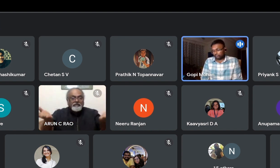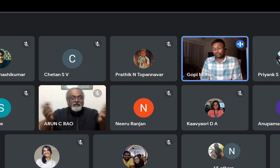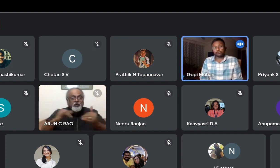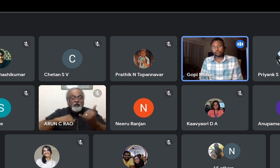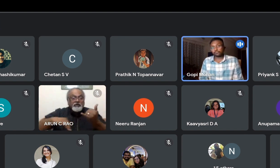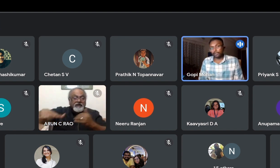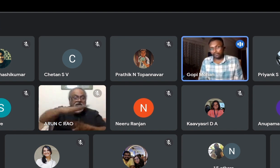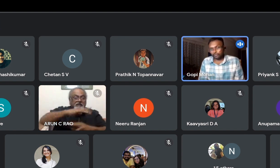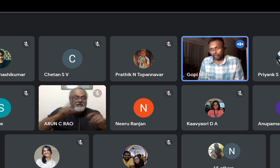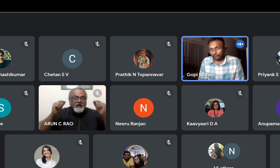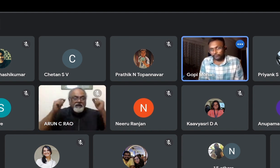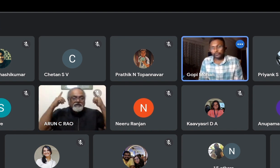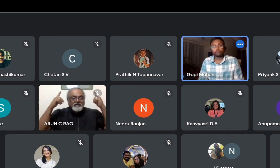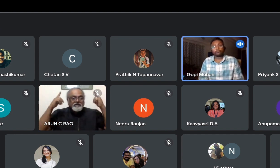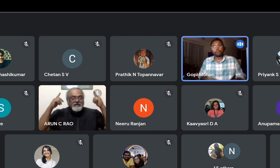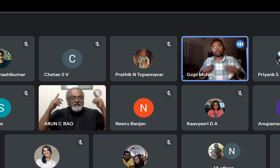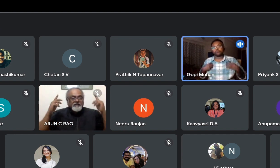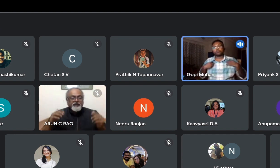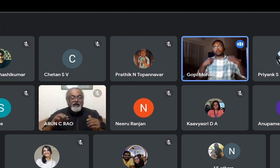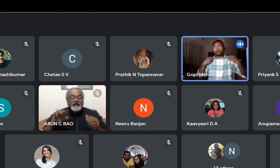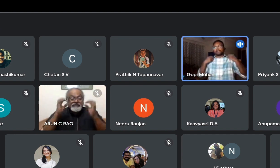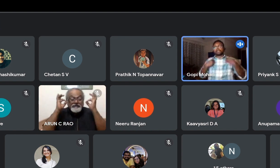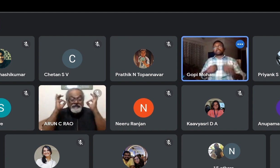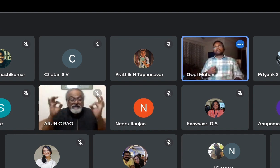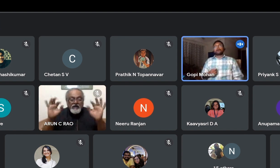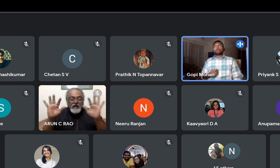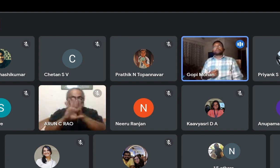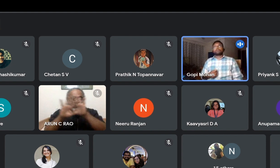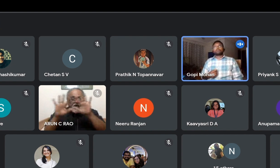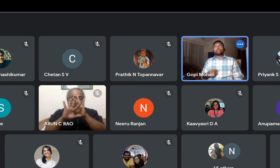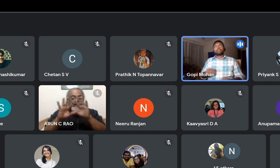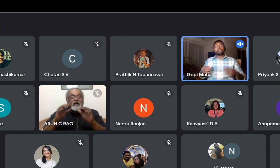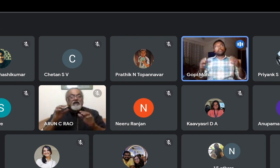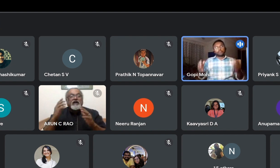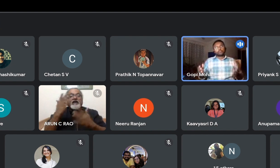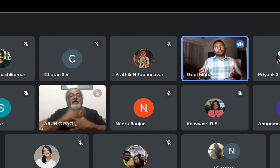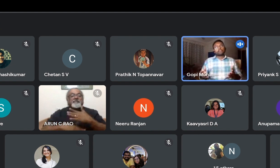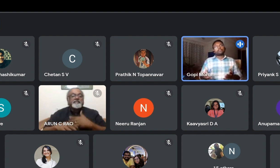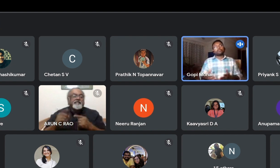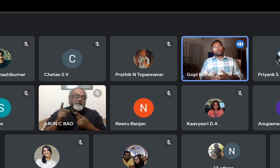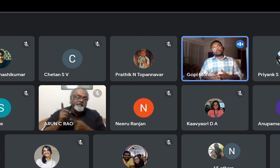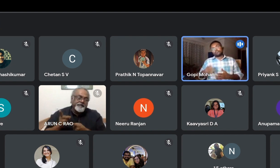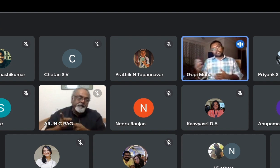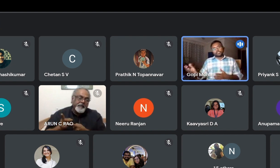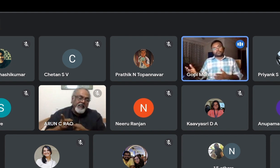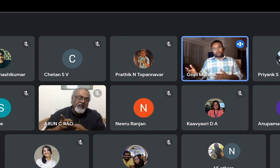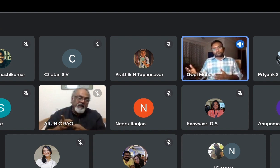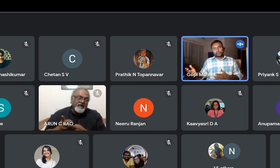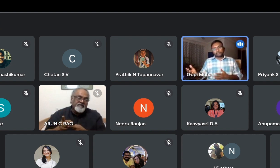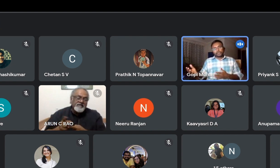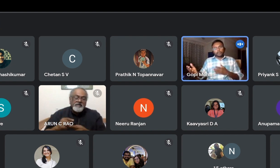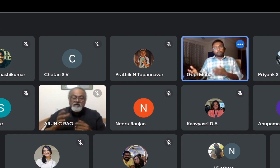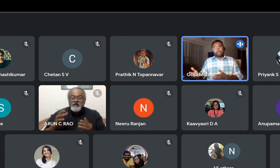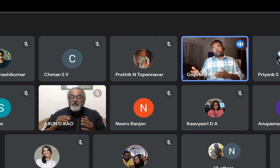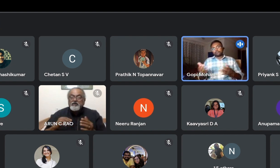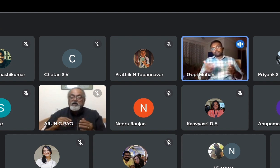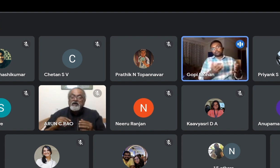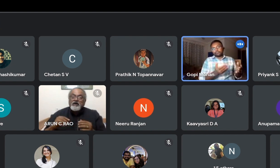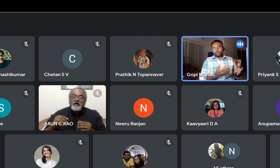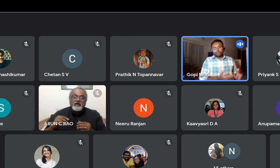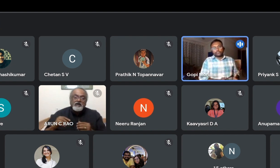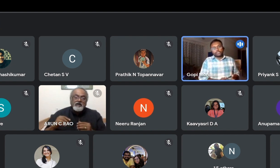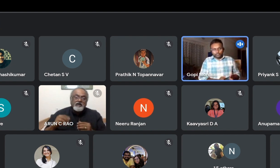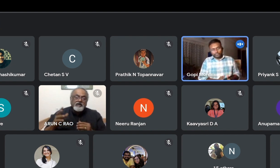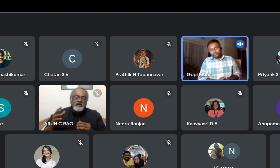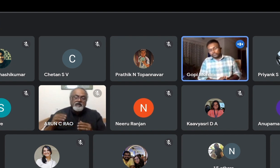one is reverse mentoring. So mentoring in general is when a senior person mentors